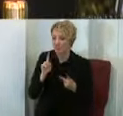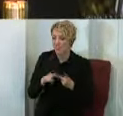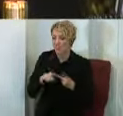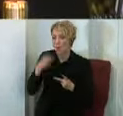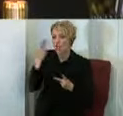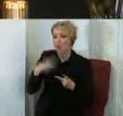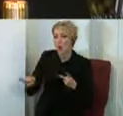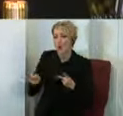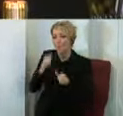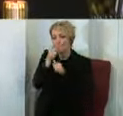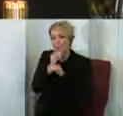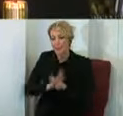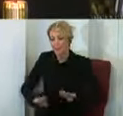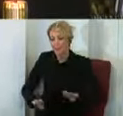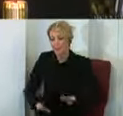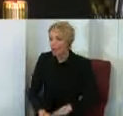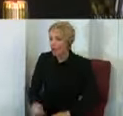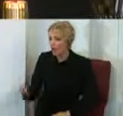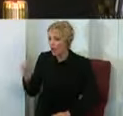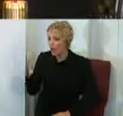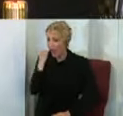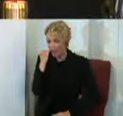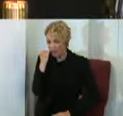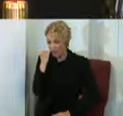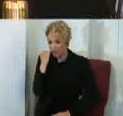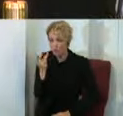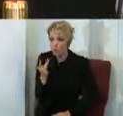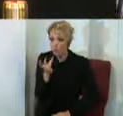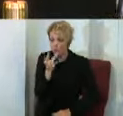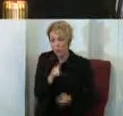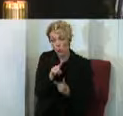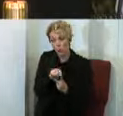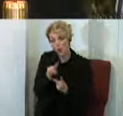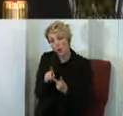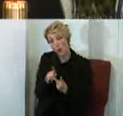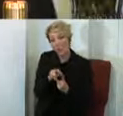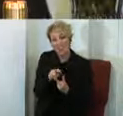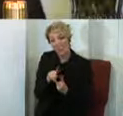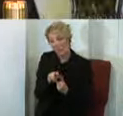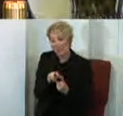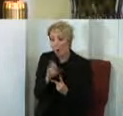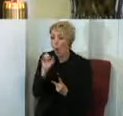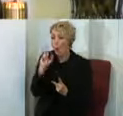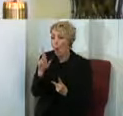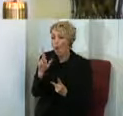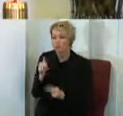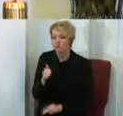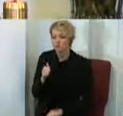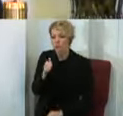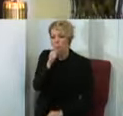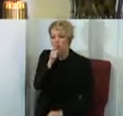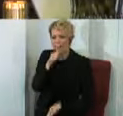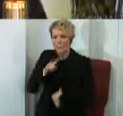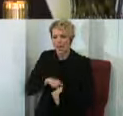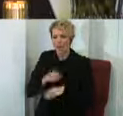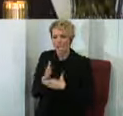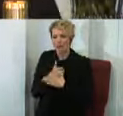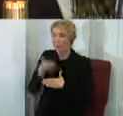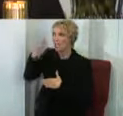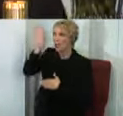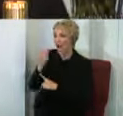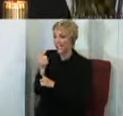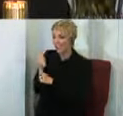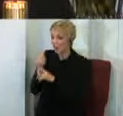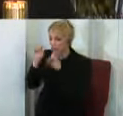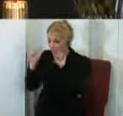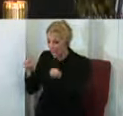you. If you would like to come forward this morning and just have the elements, just you between you and God, we are invited to do that